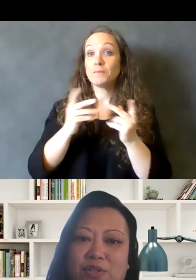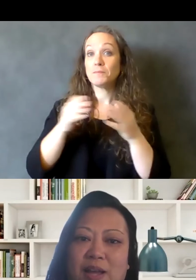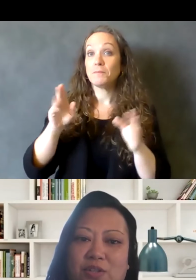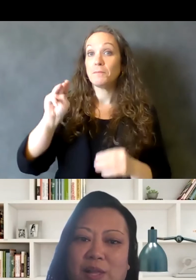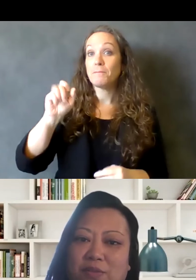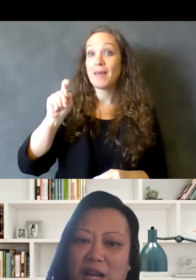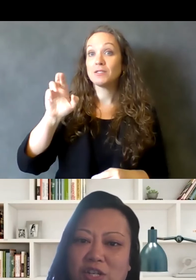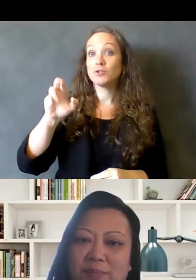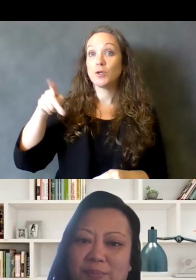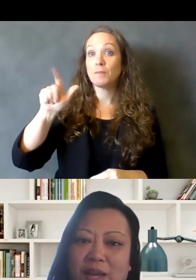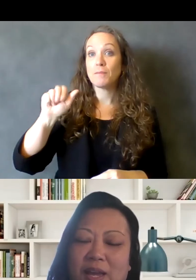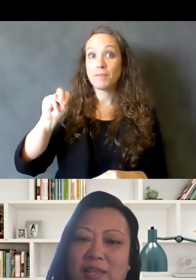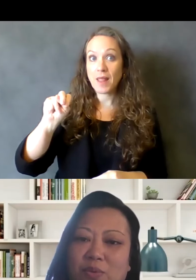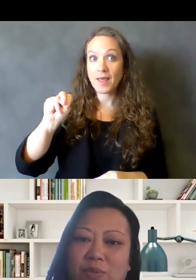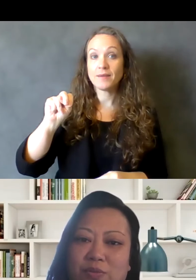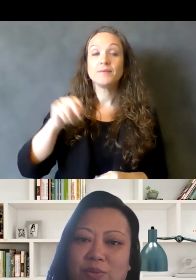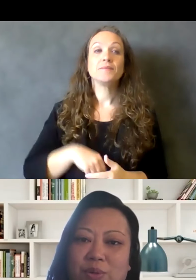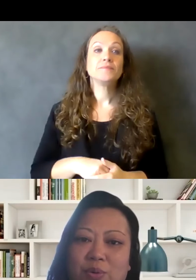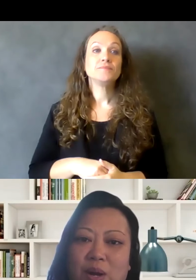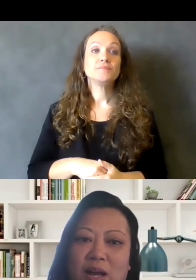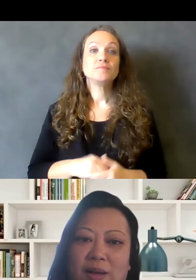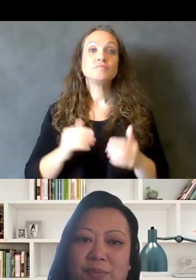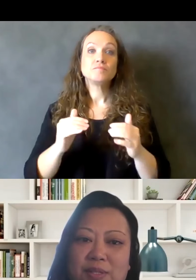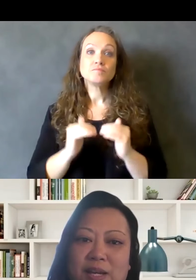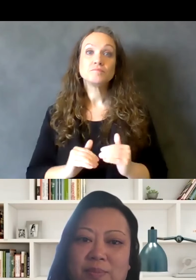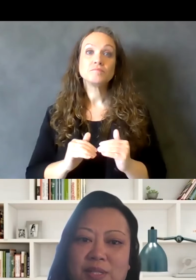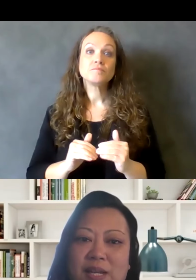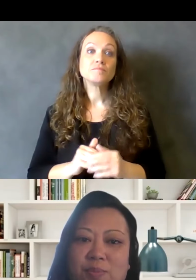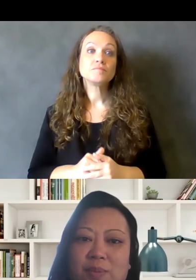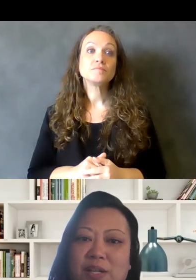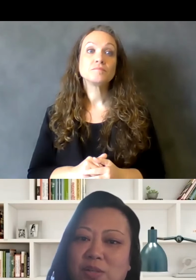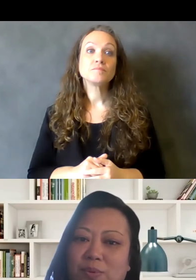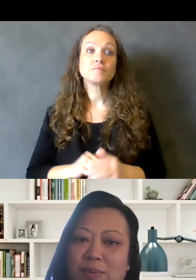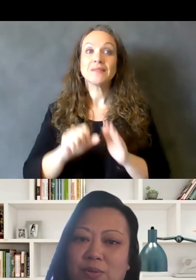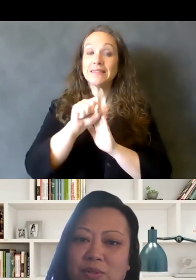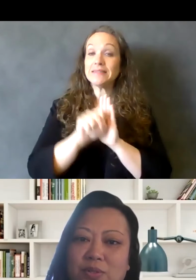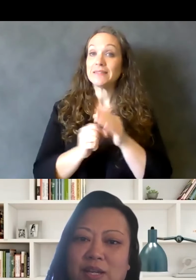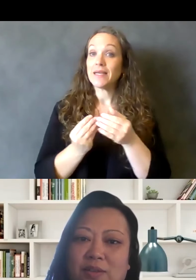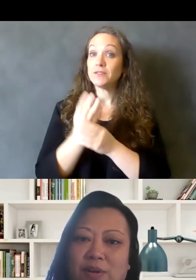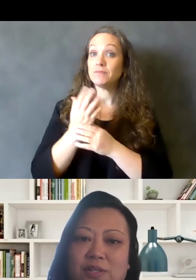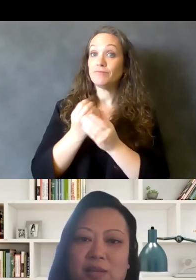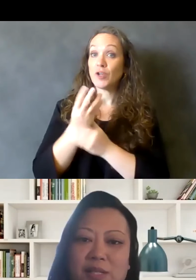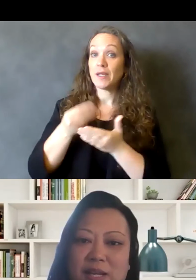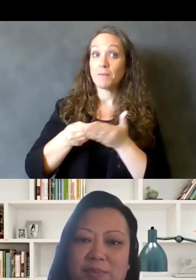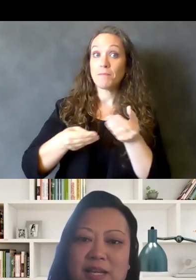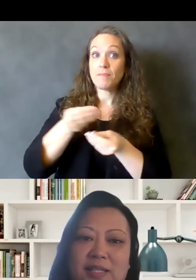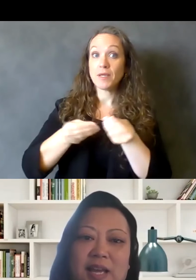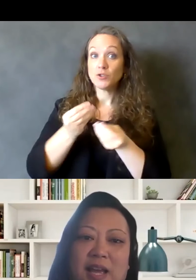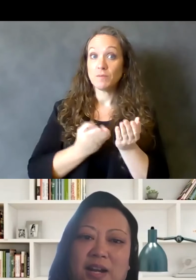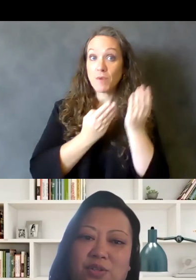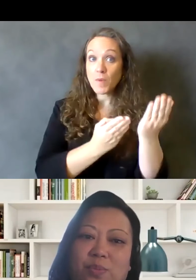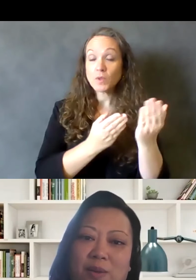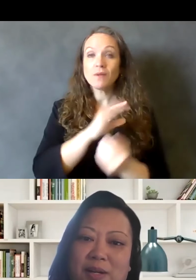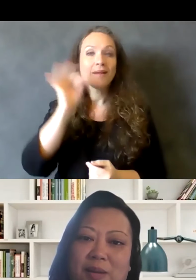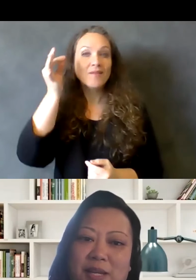the Governor's Master Plan for Aging. And then we'll move through some state spring budget proposals and federal stimulus updates,